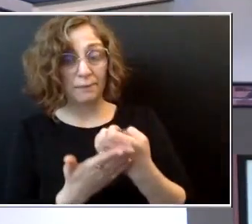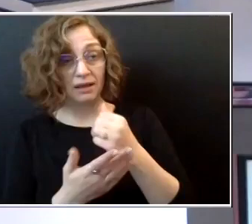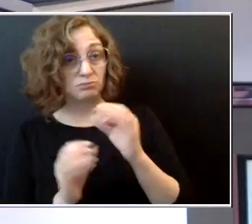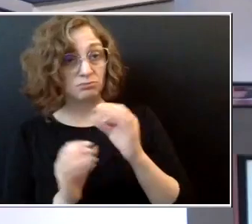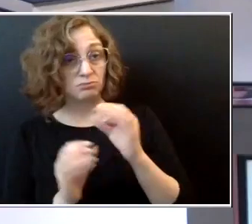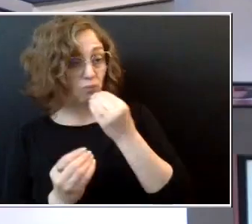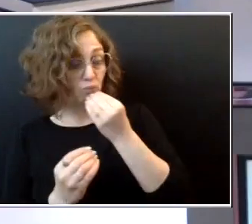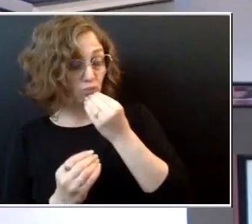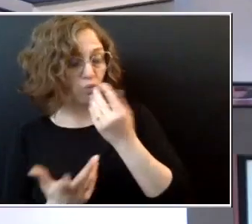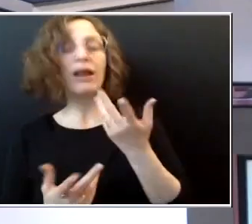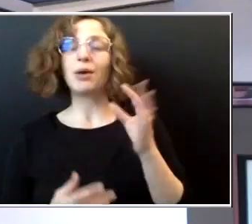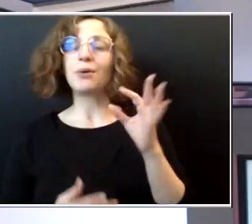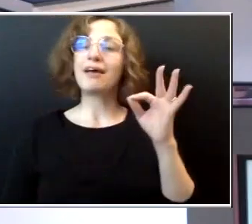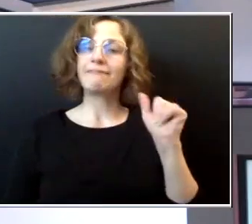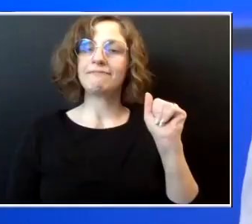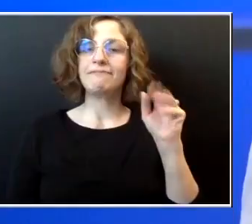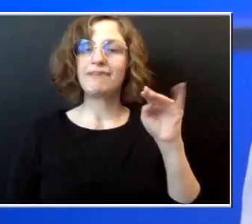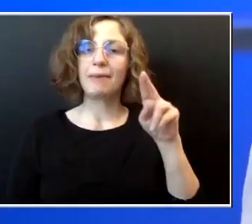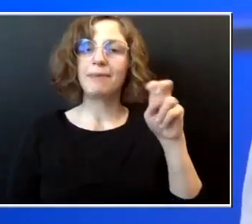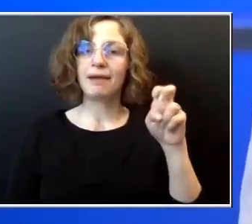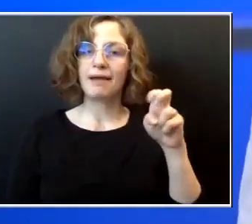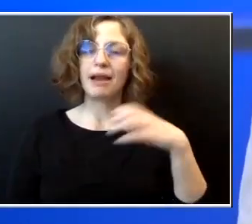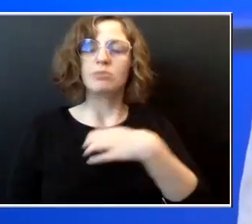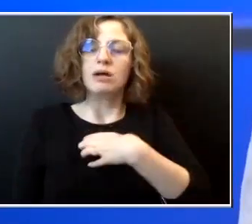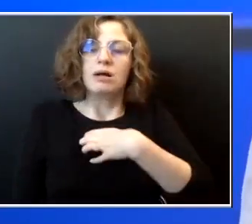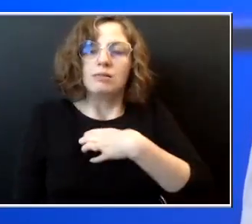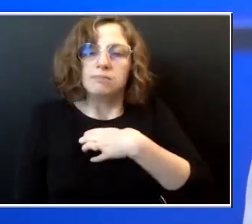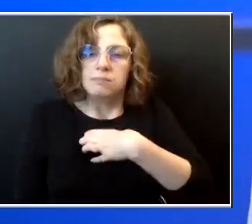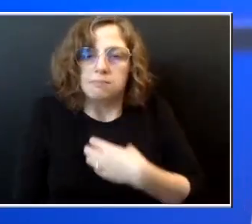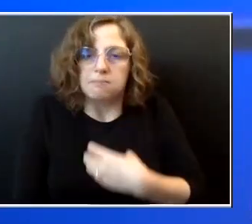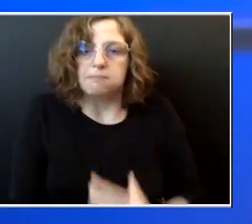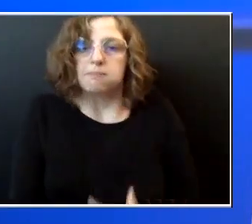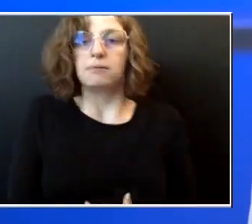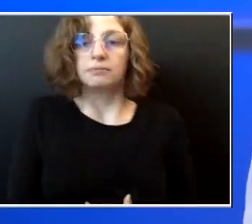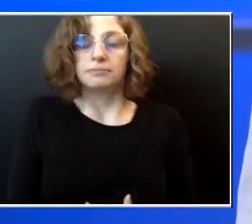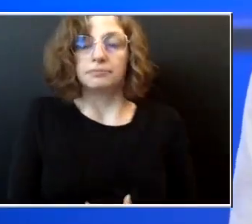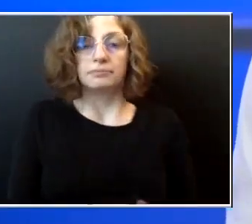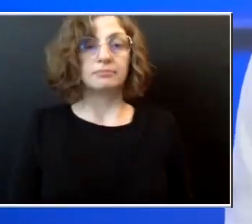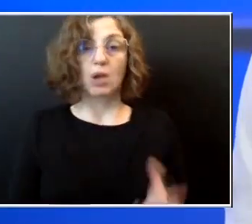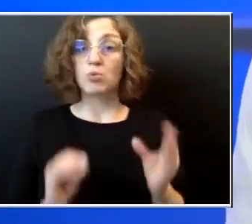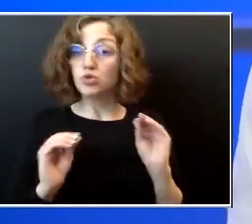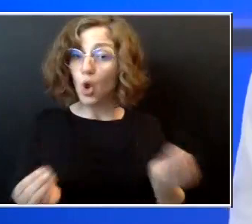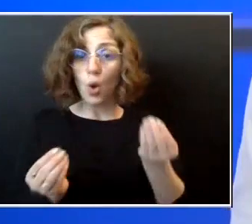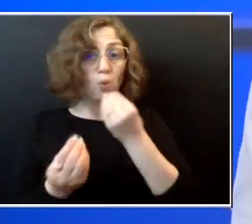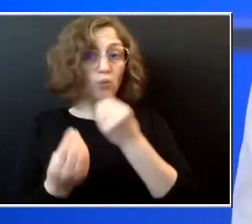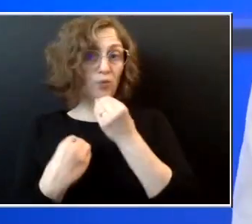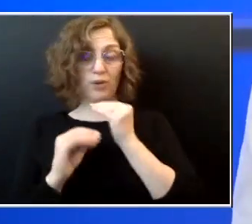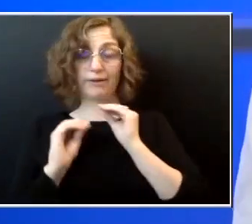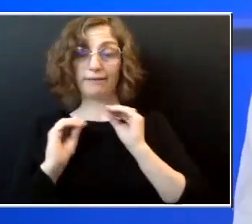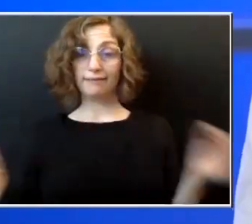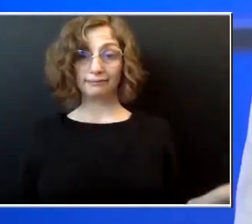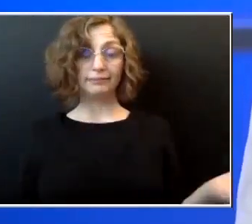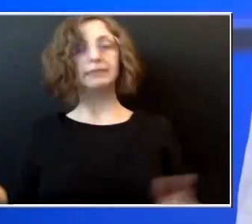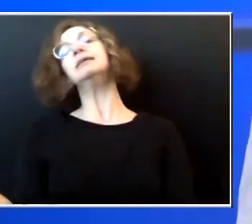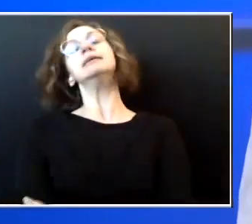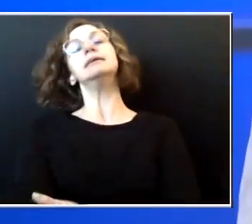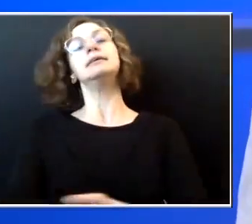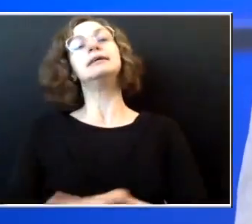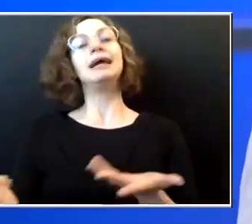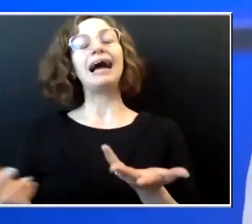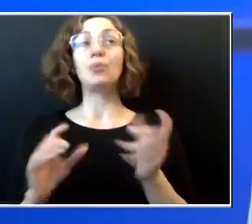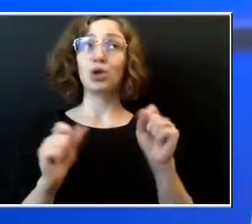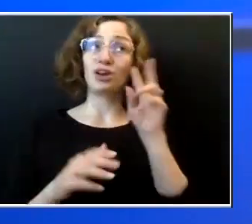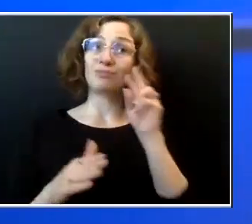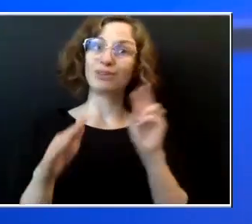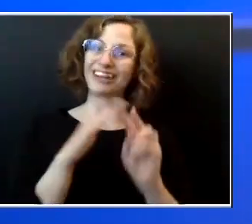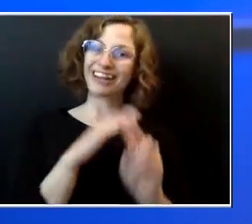a famine that was predictable if you looked at it from a certain angle. The Irish were